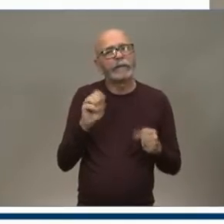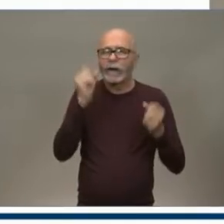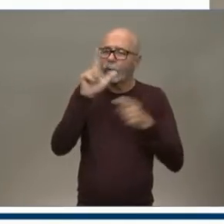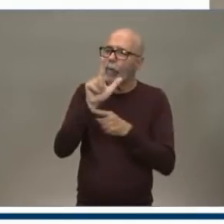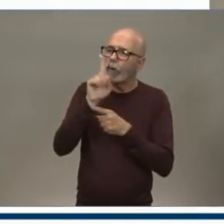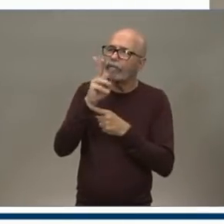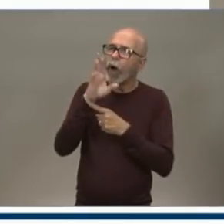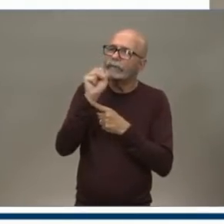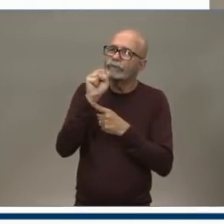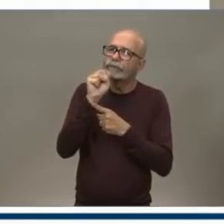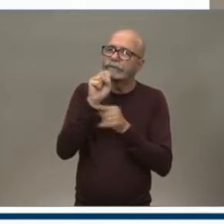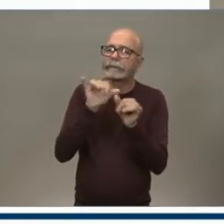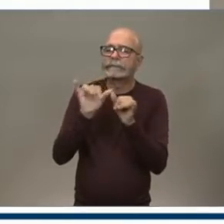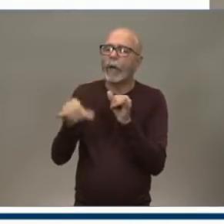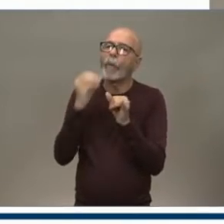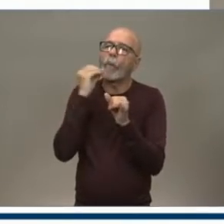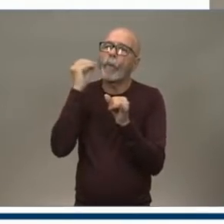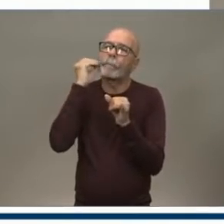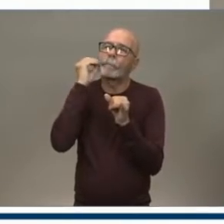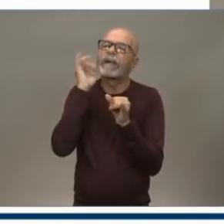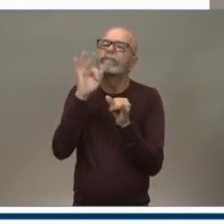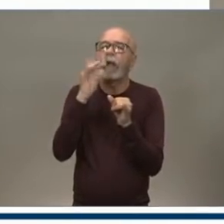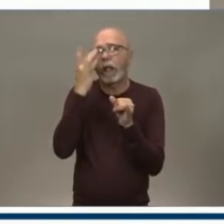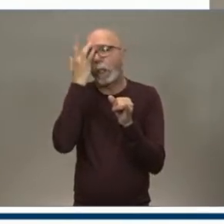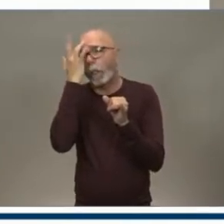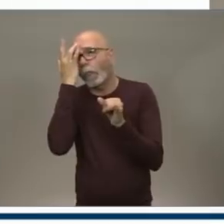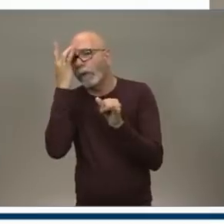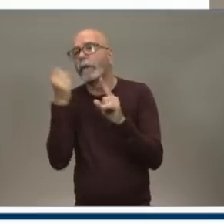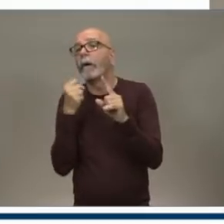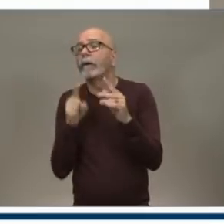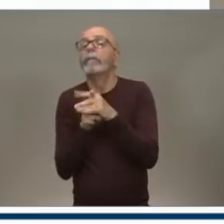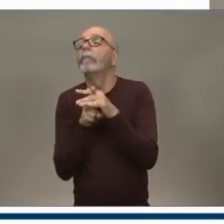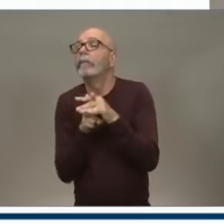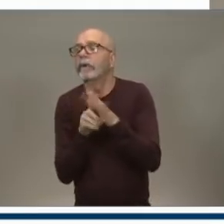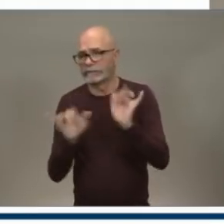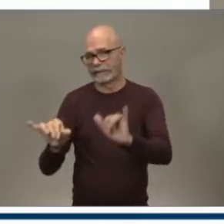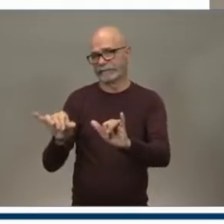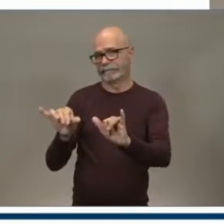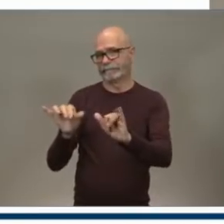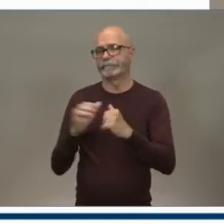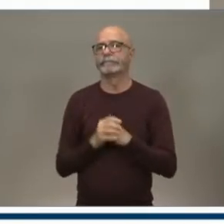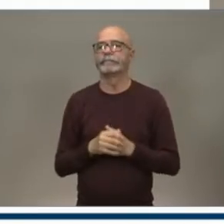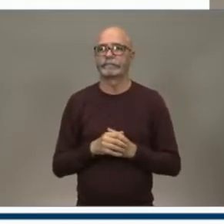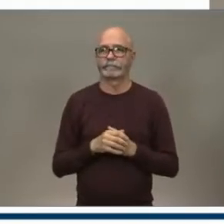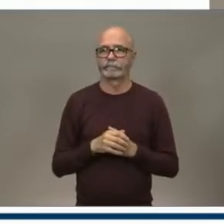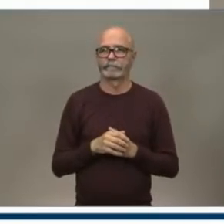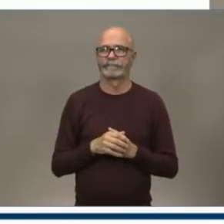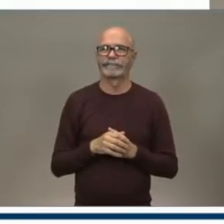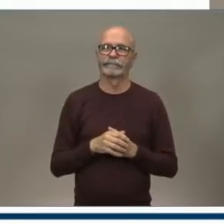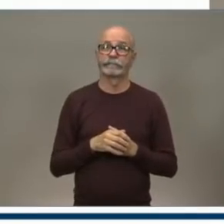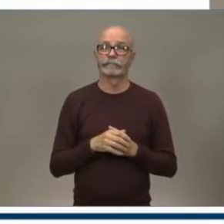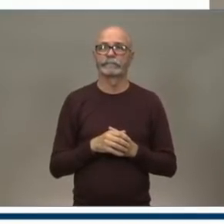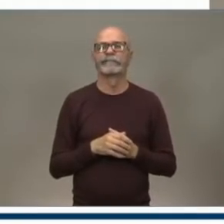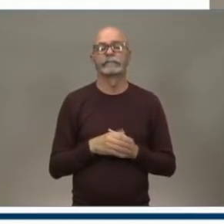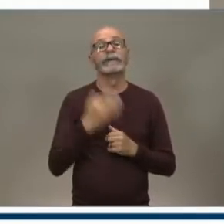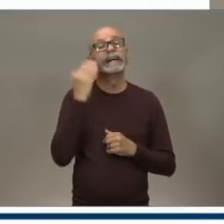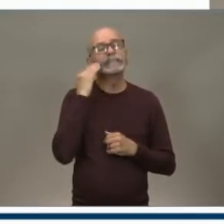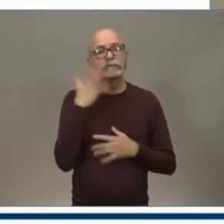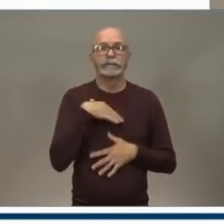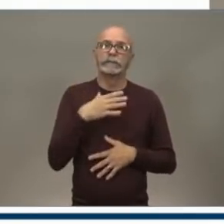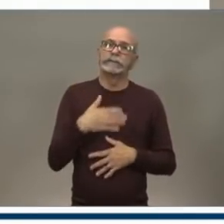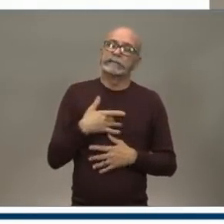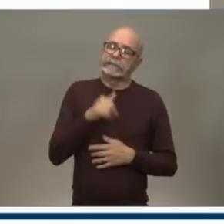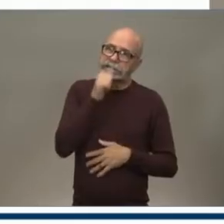watching yourself or doing the self-assessment. And I know that there are challenges for people, some people being able to be off work for lots of